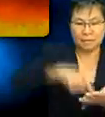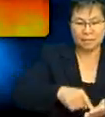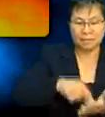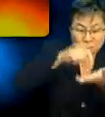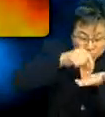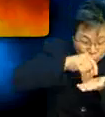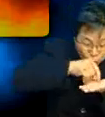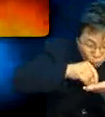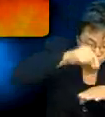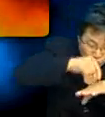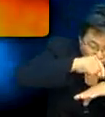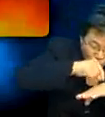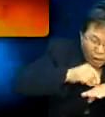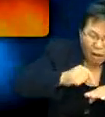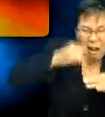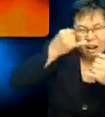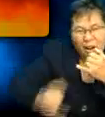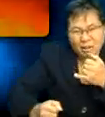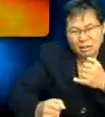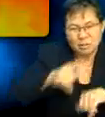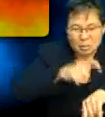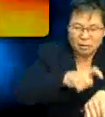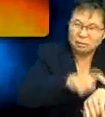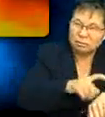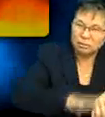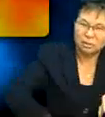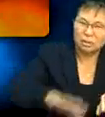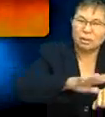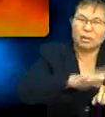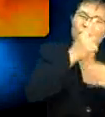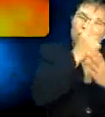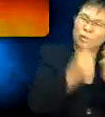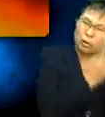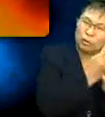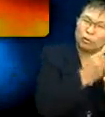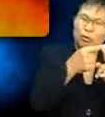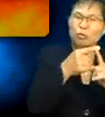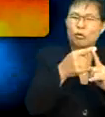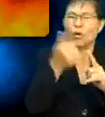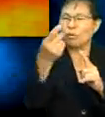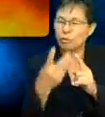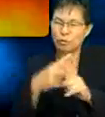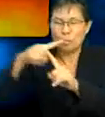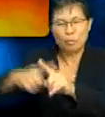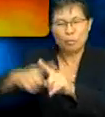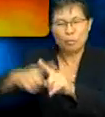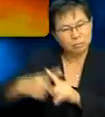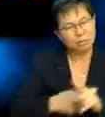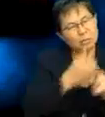Sunspots may last for a period ranging from a few hours to a few months.